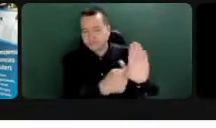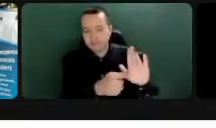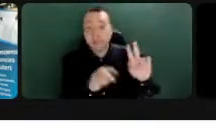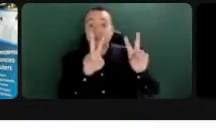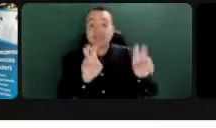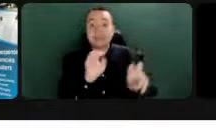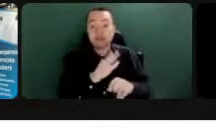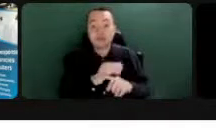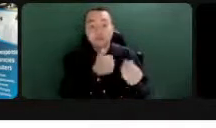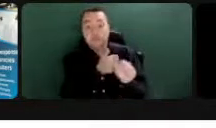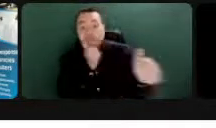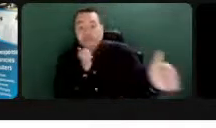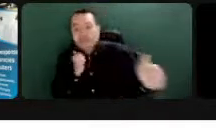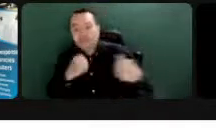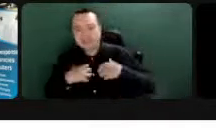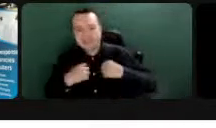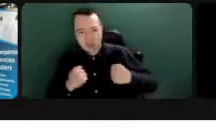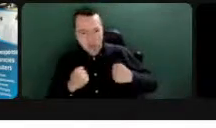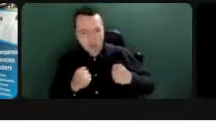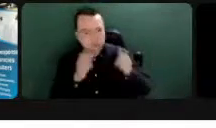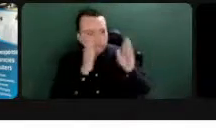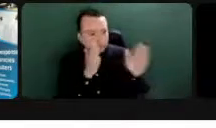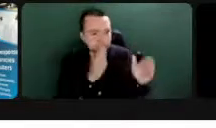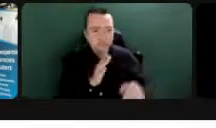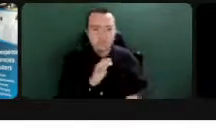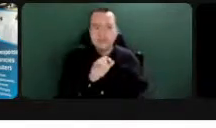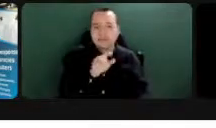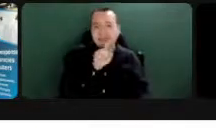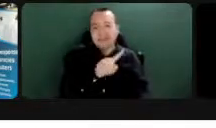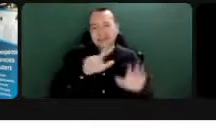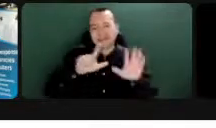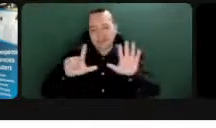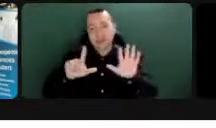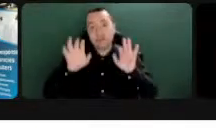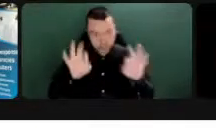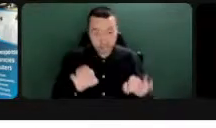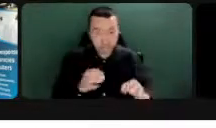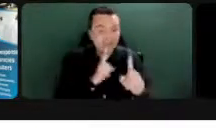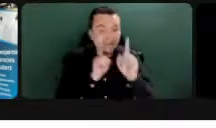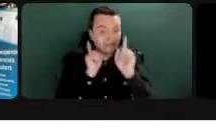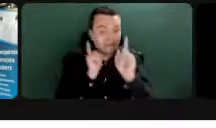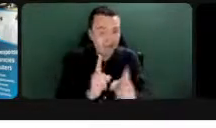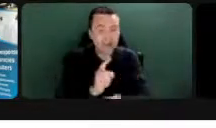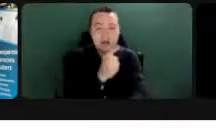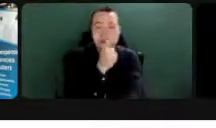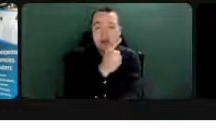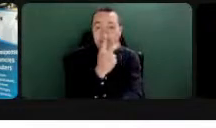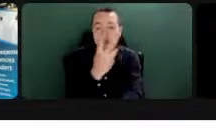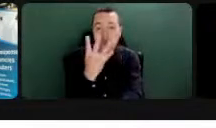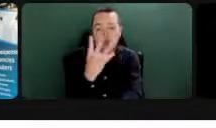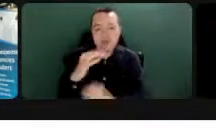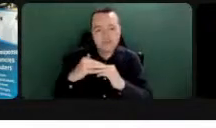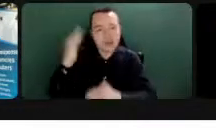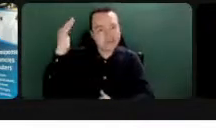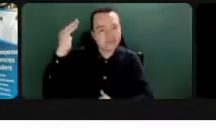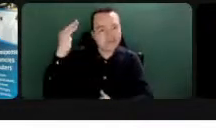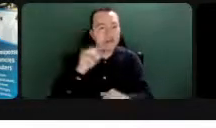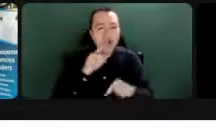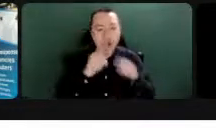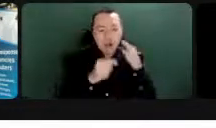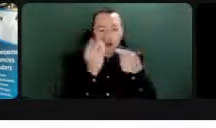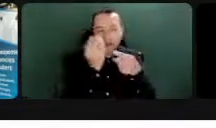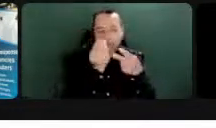than 124 because some of them fall into more than one priority topic. Migrants,